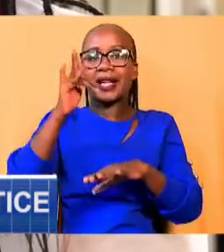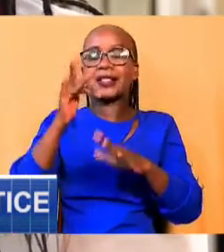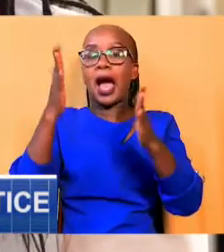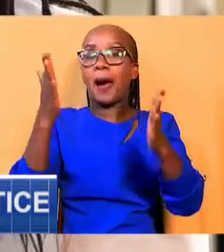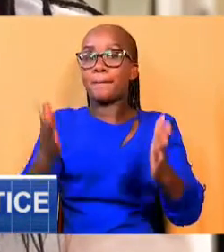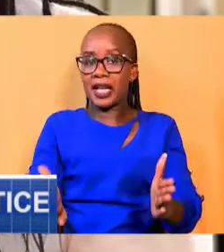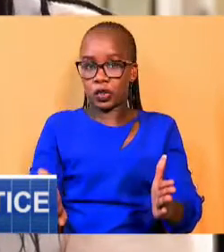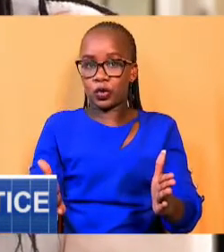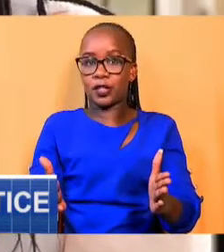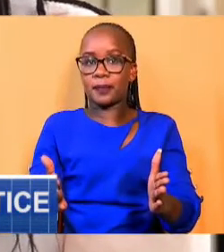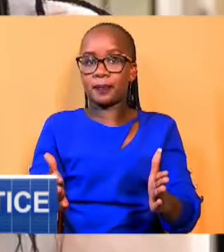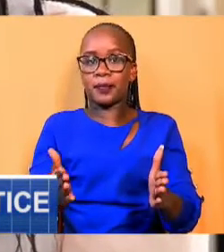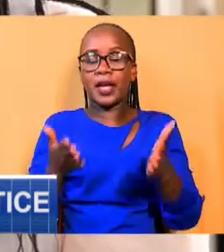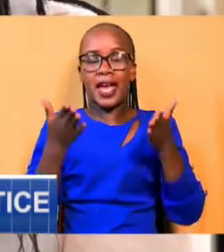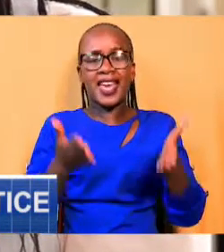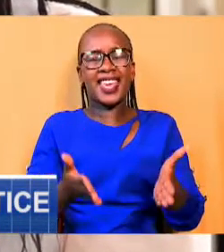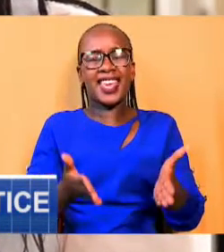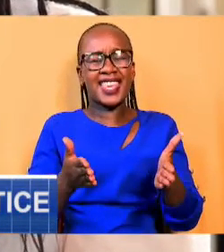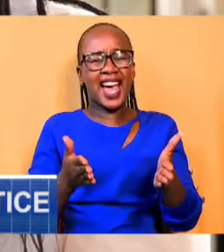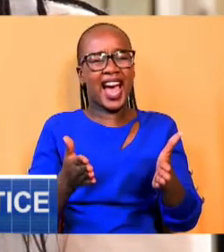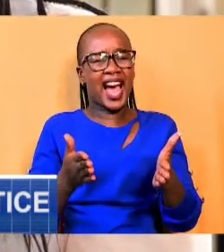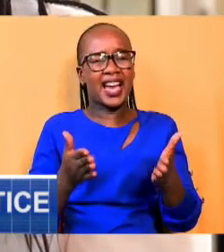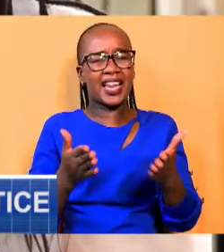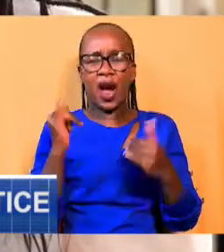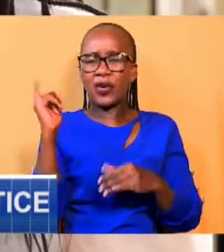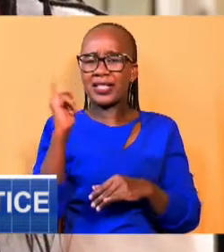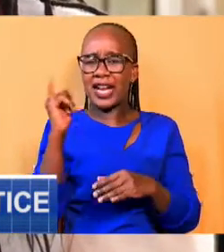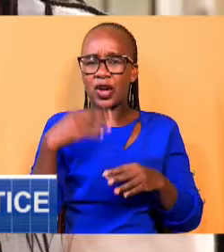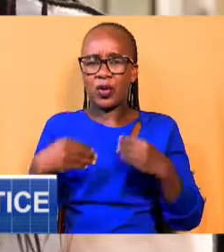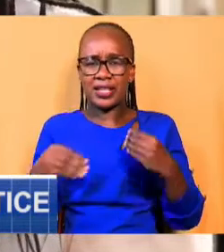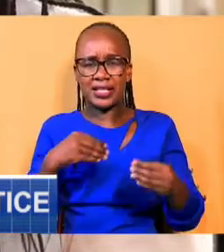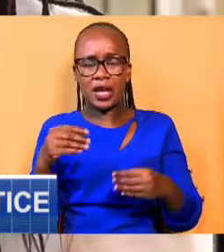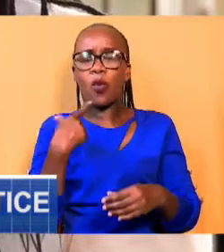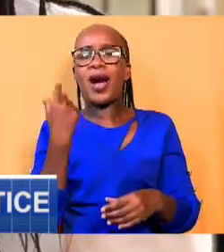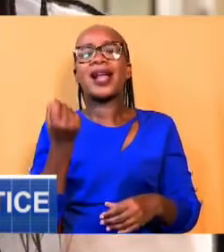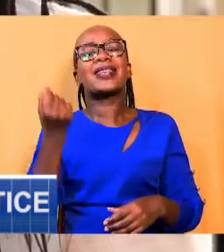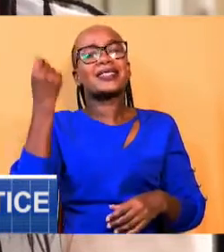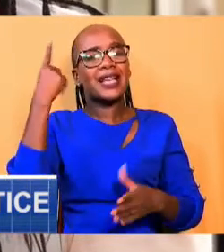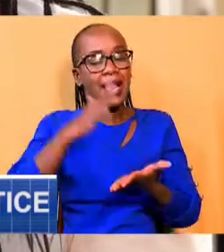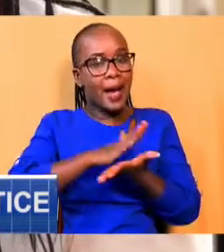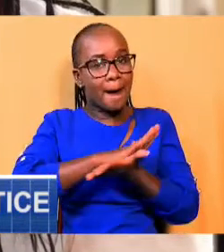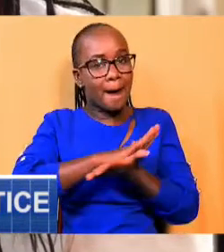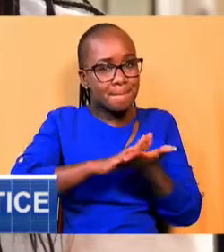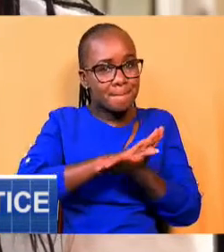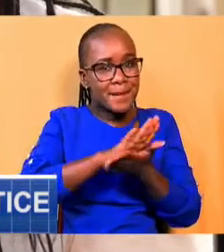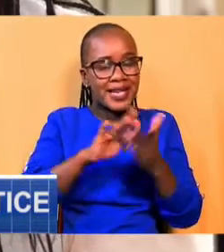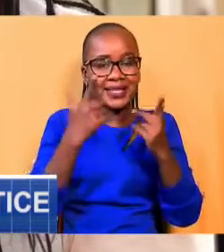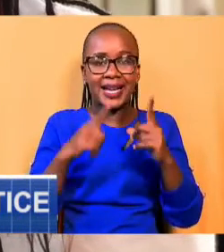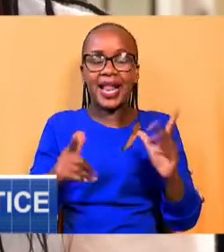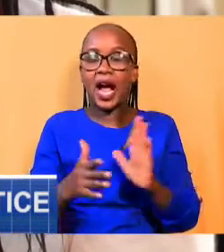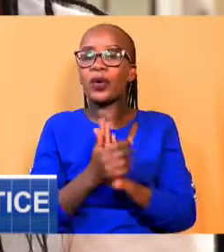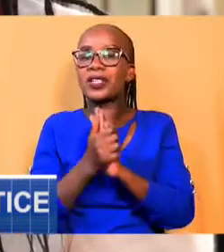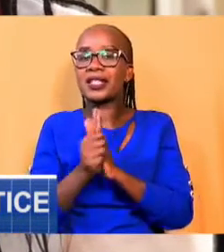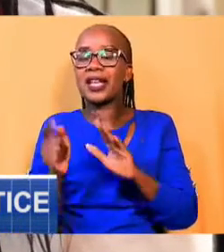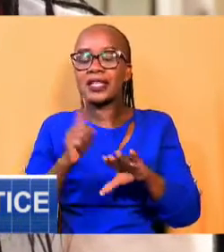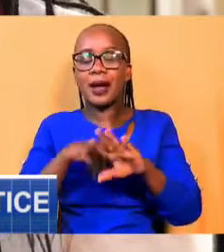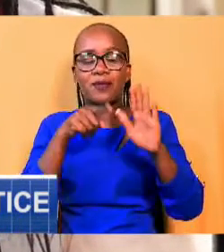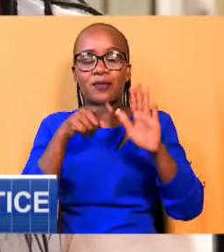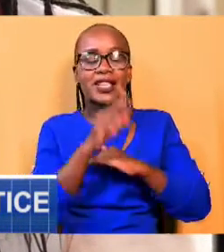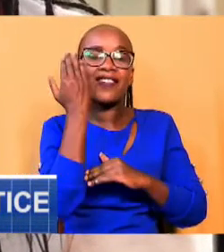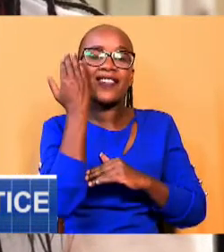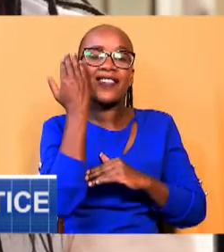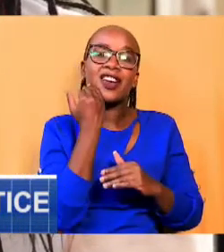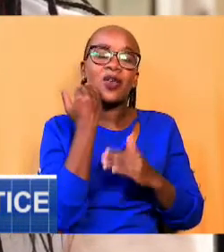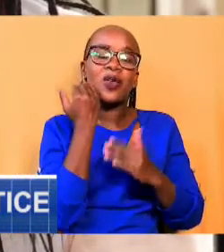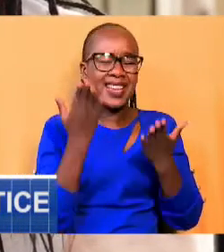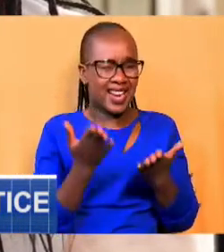a person. Here you are dealing with a person with an intellectual disability who understands basic language skills, but when you go to court,